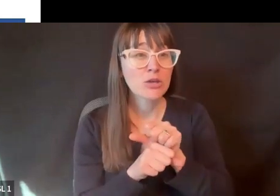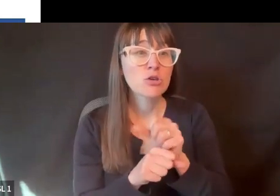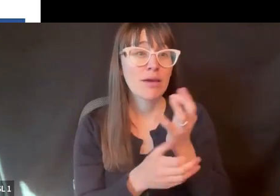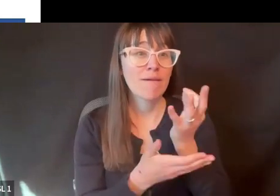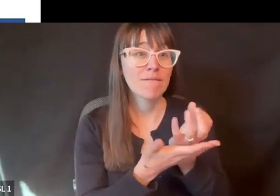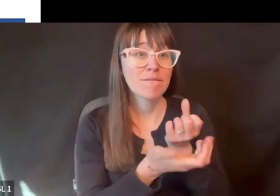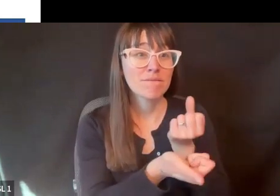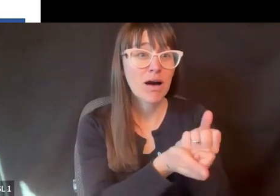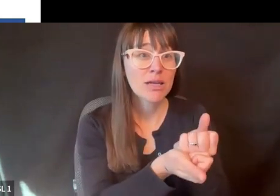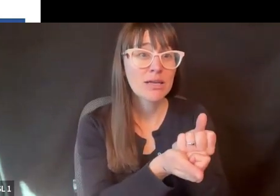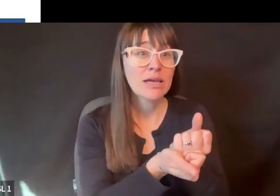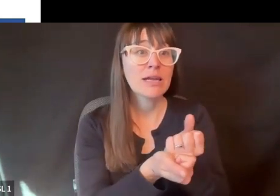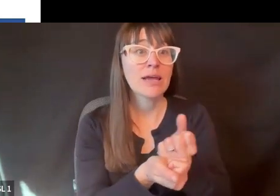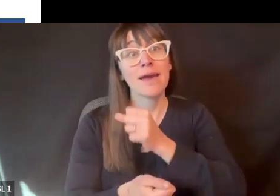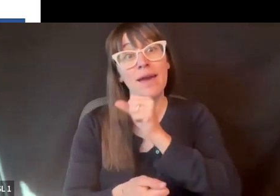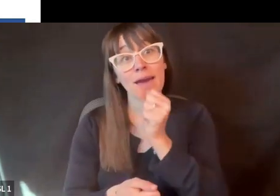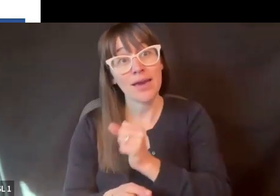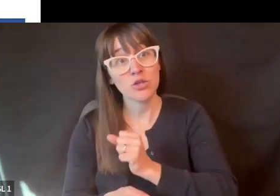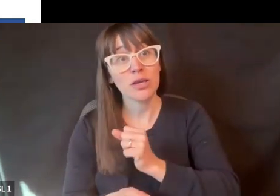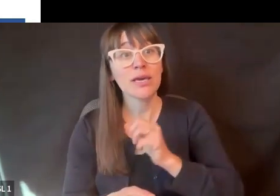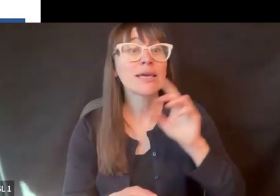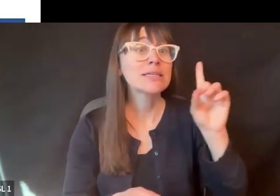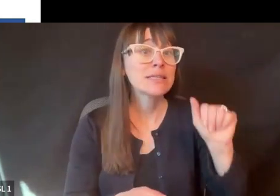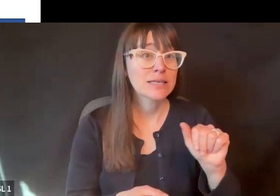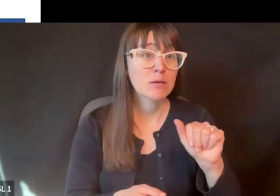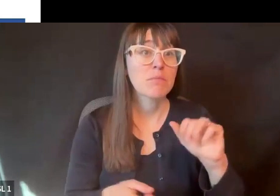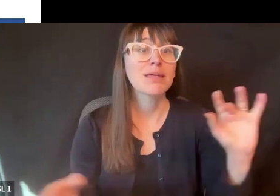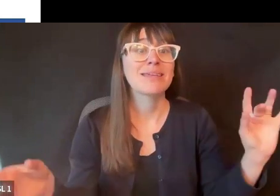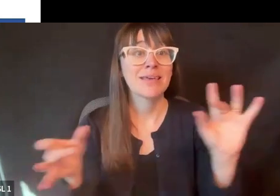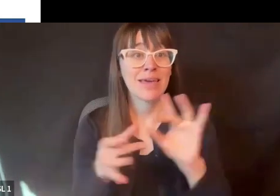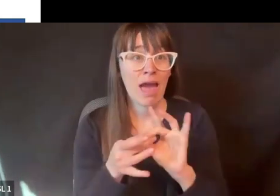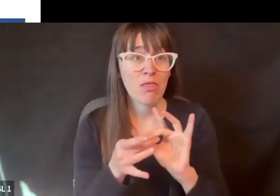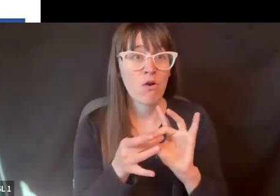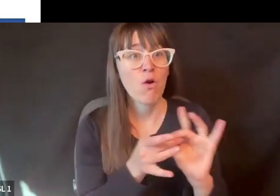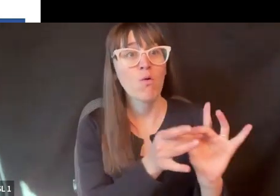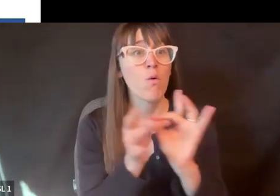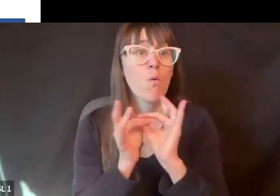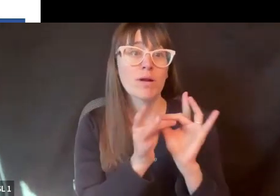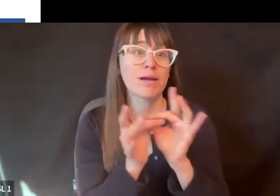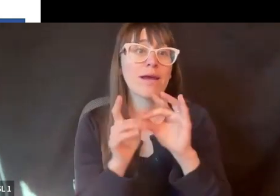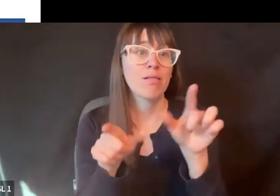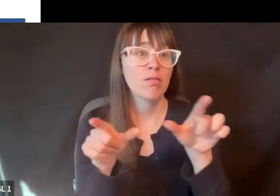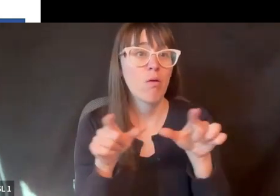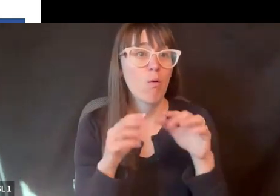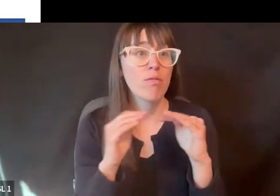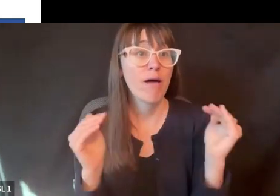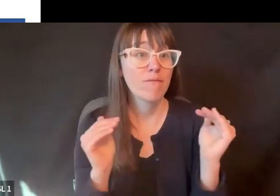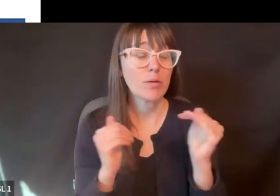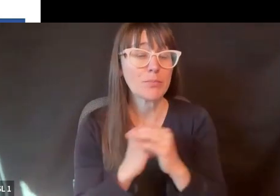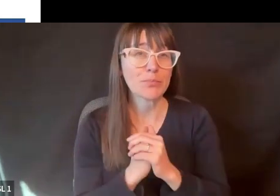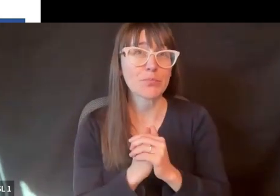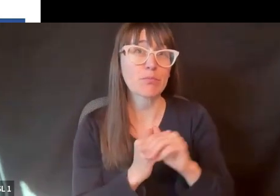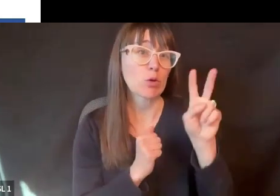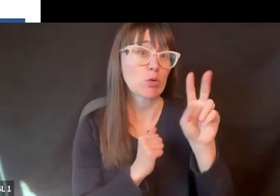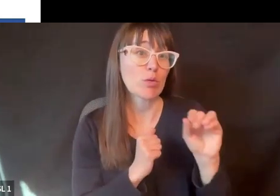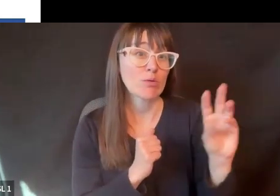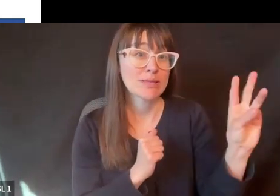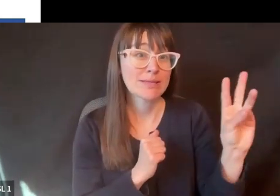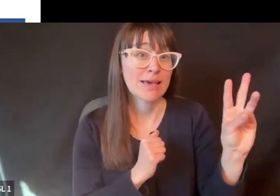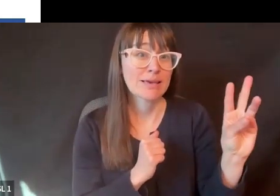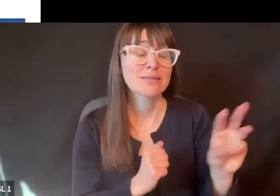started funding this idea of bringing together aging and disability to coordinate services at the local level.